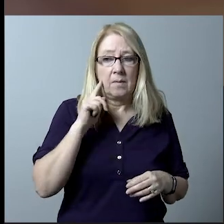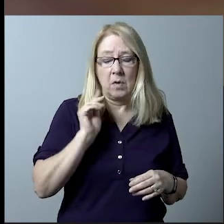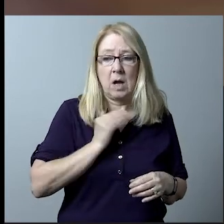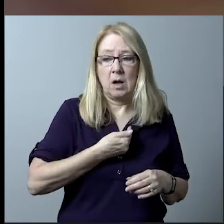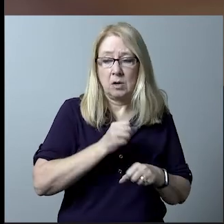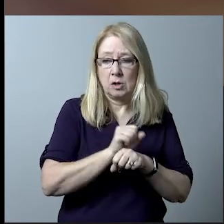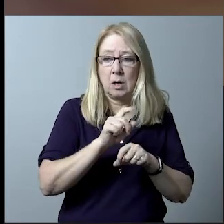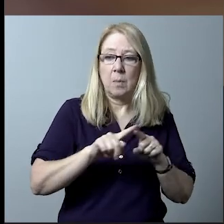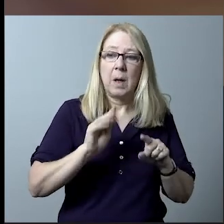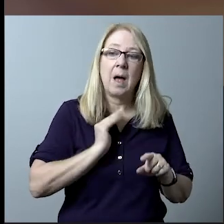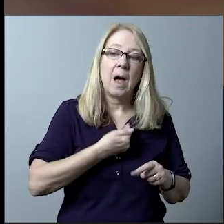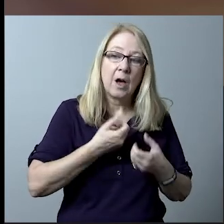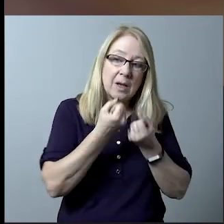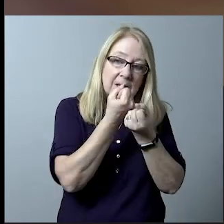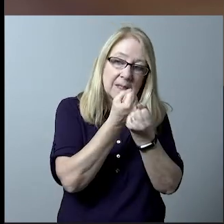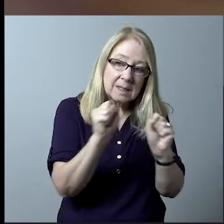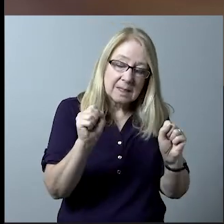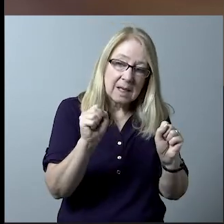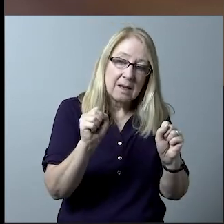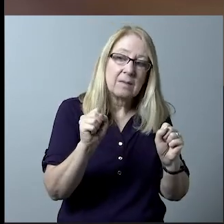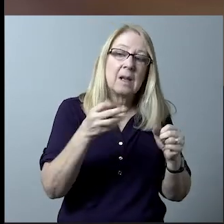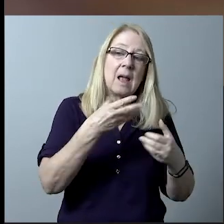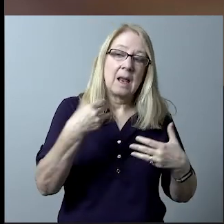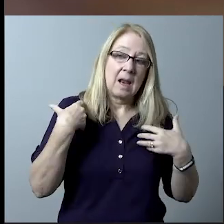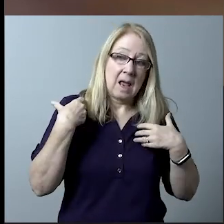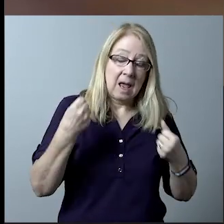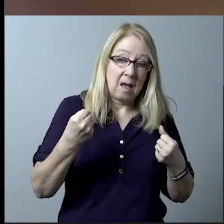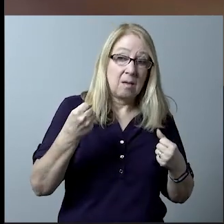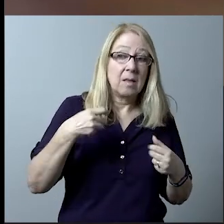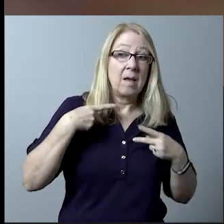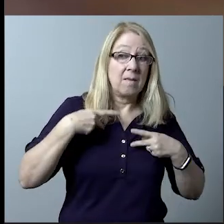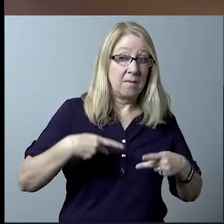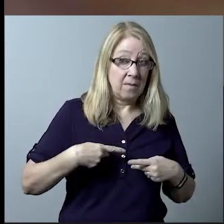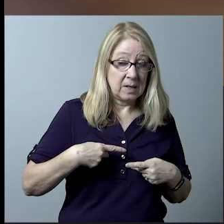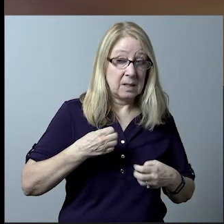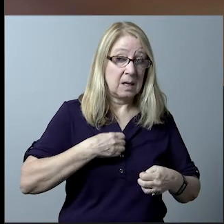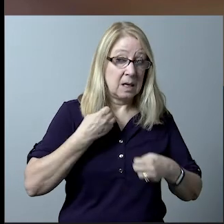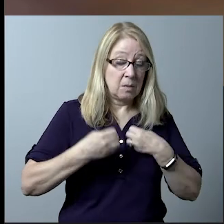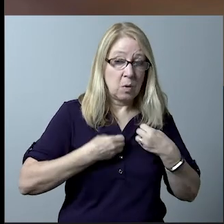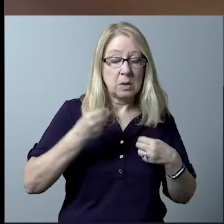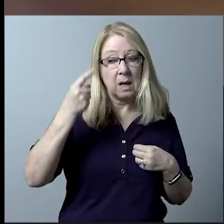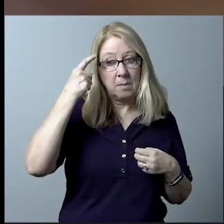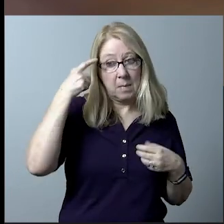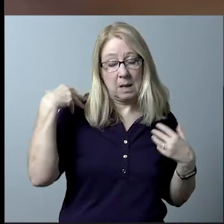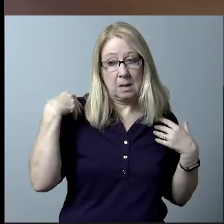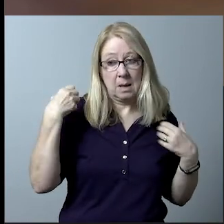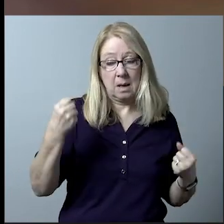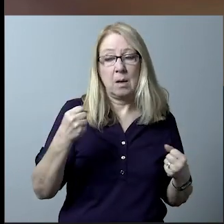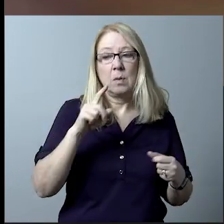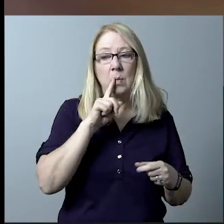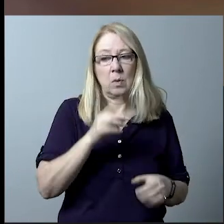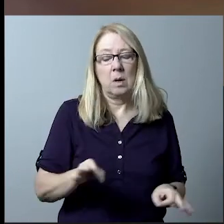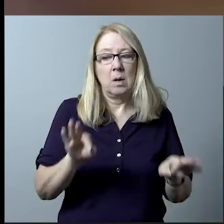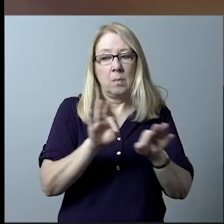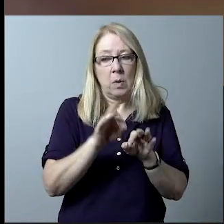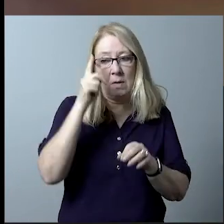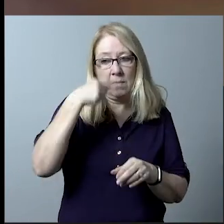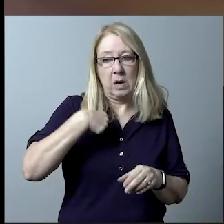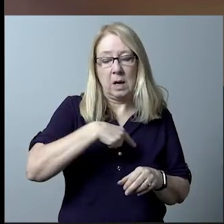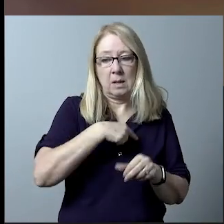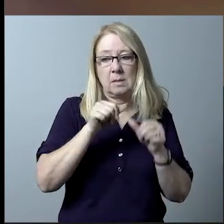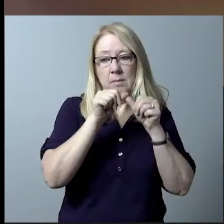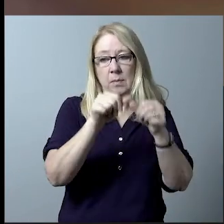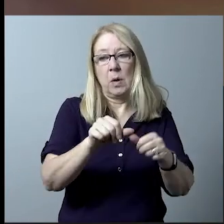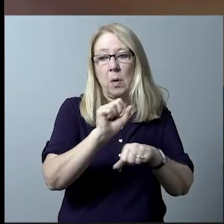here if it weren't for our jobs. Our safety and our health, which includes physical, mental, and emotional health, those are all prerequisites to us